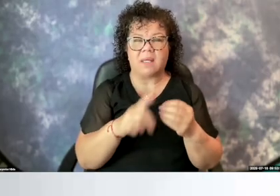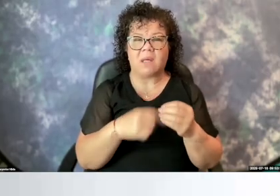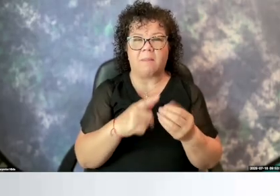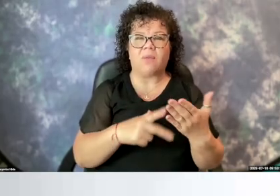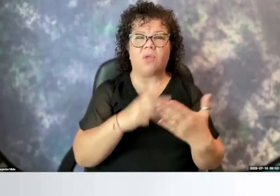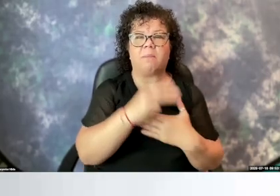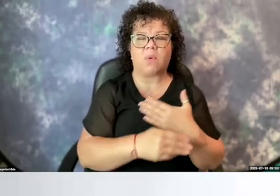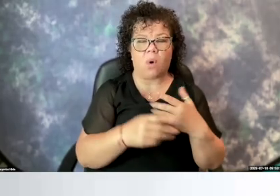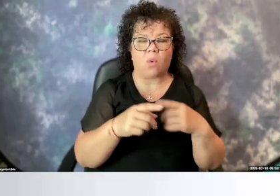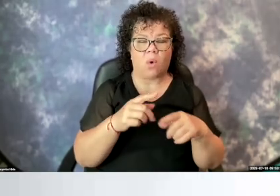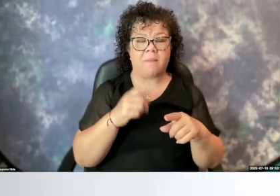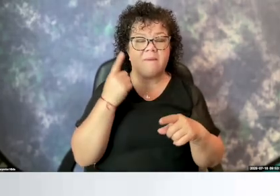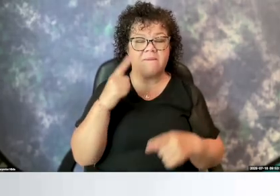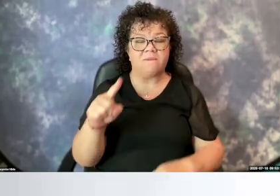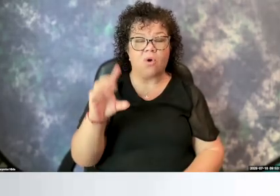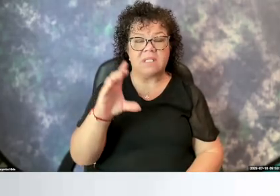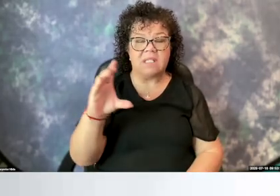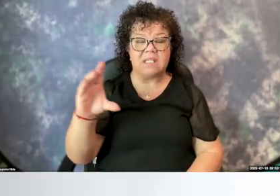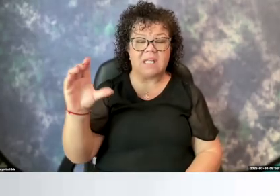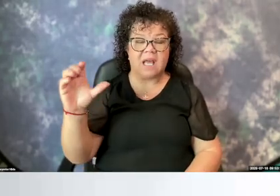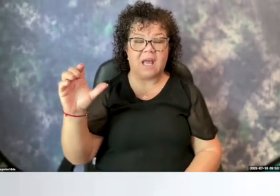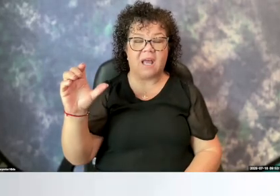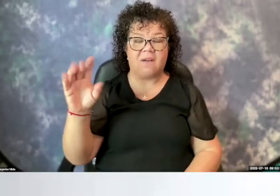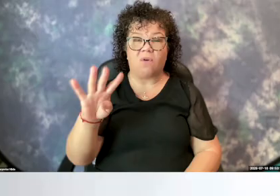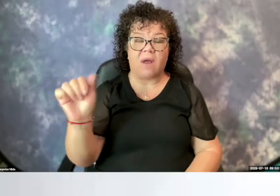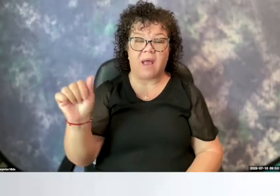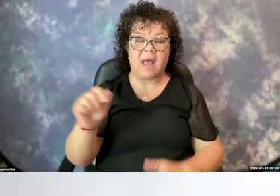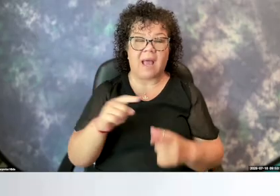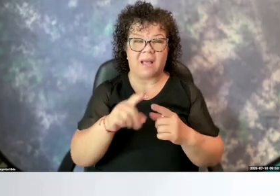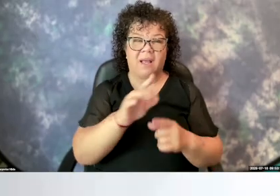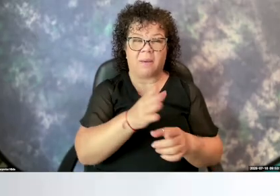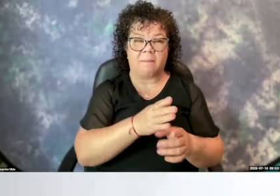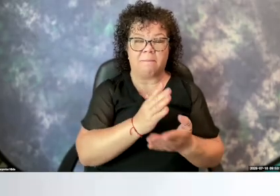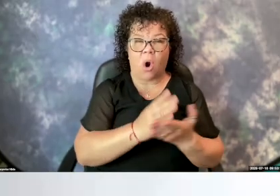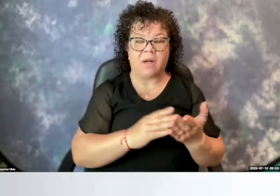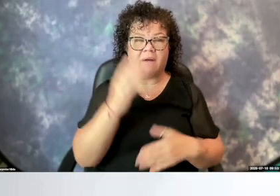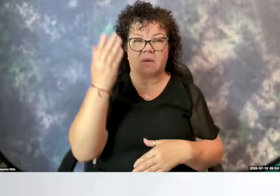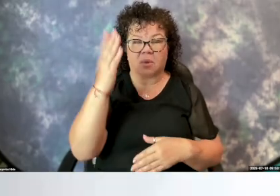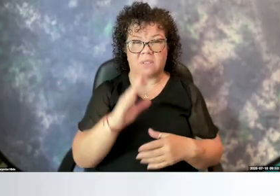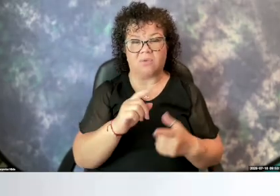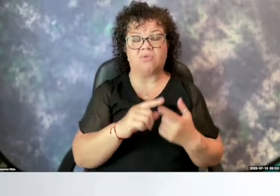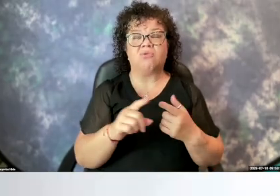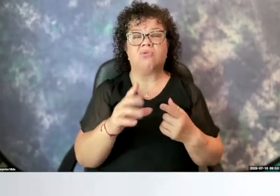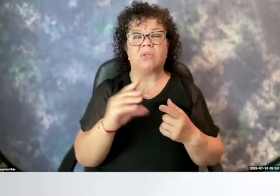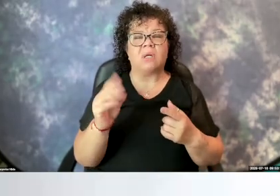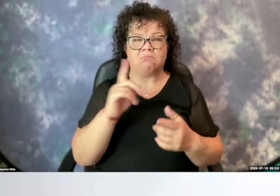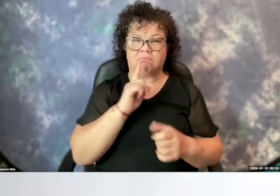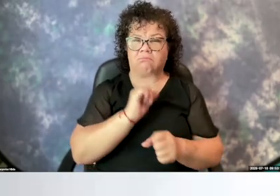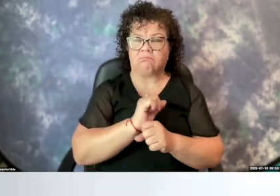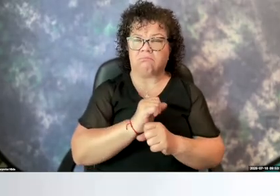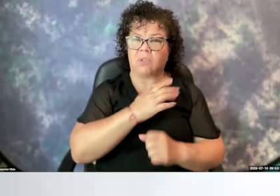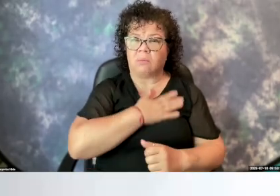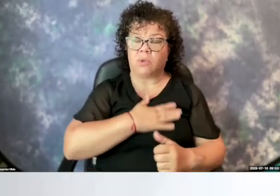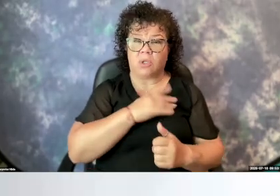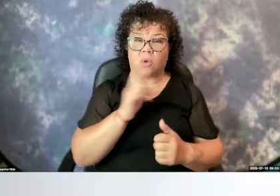the program alignment for CC4A, the area in the presentation. I think that we can certainly